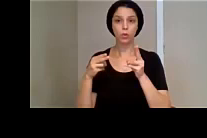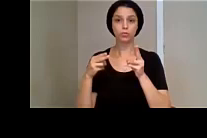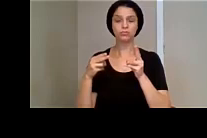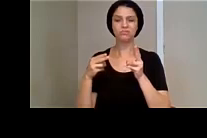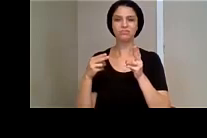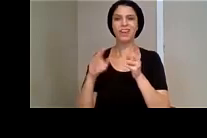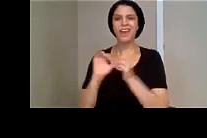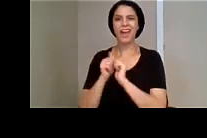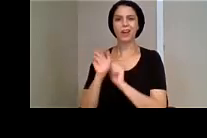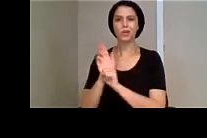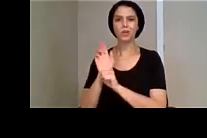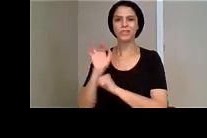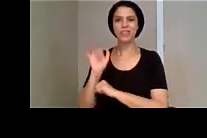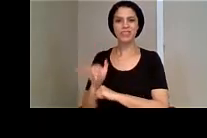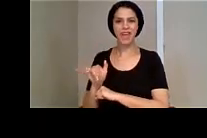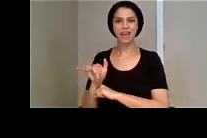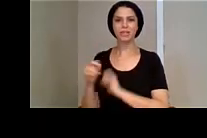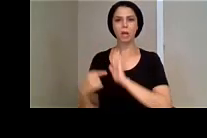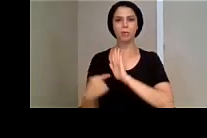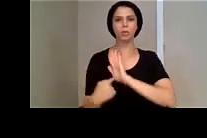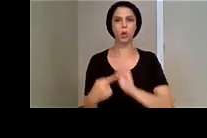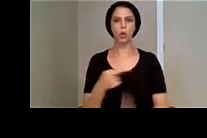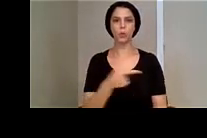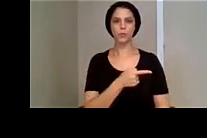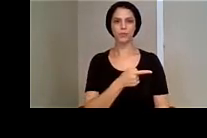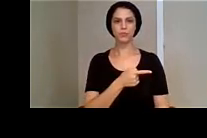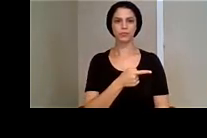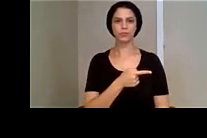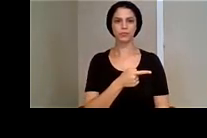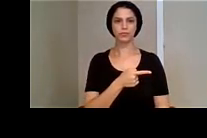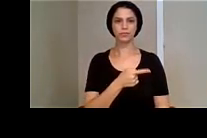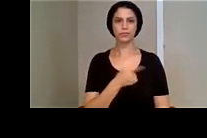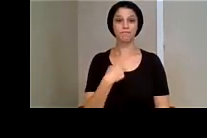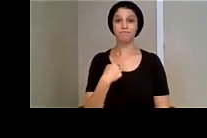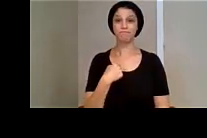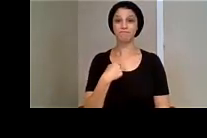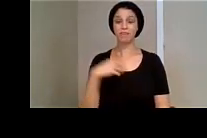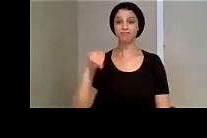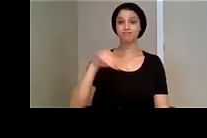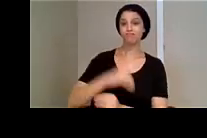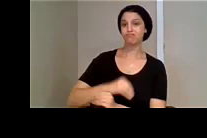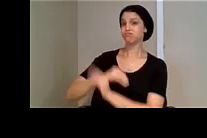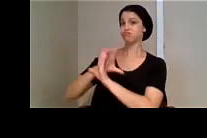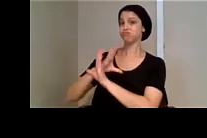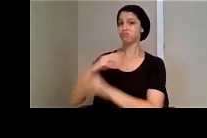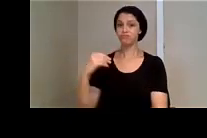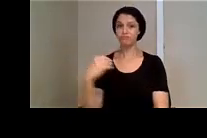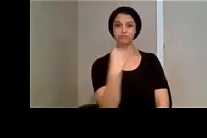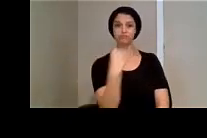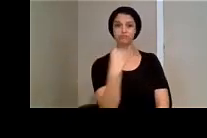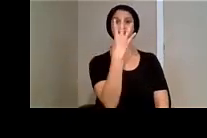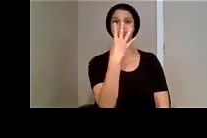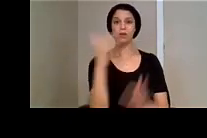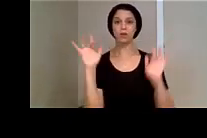that's used, and I'll go ahead and model it here. Screen comes up and I'm going to say start recording.